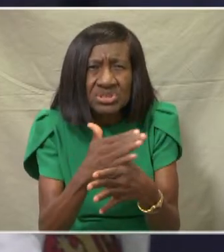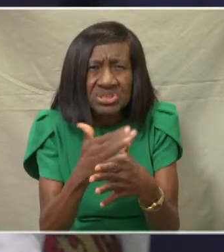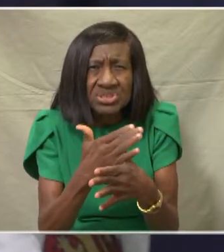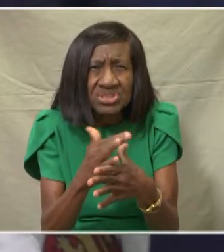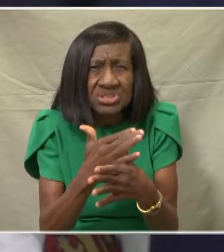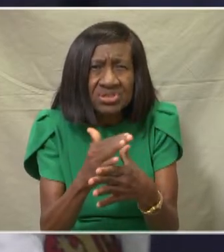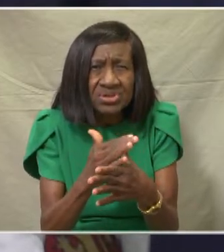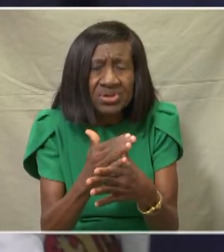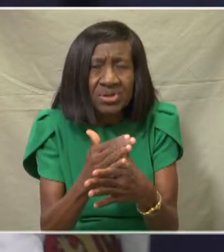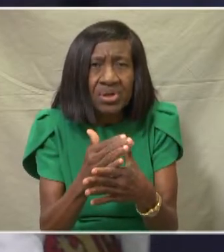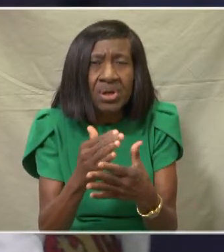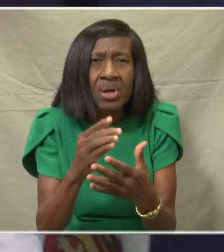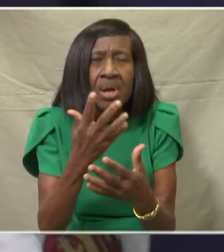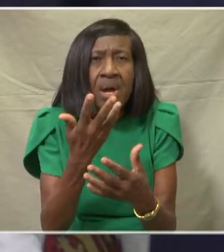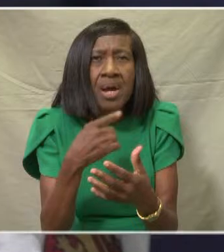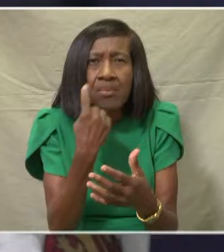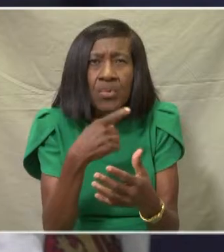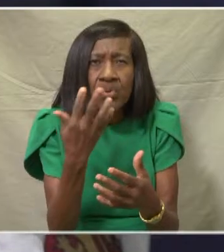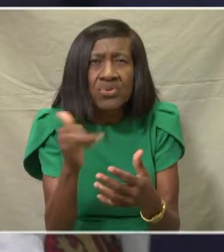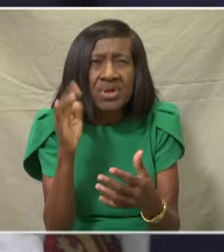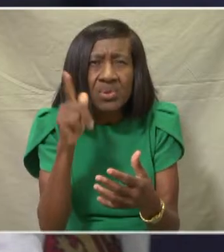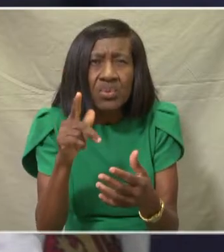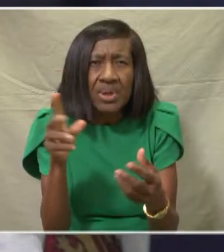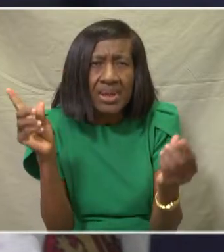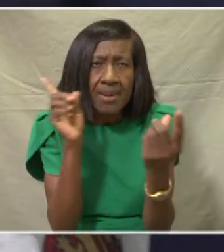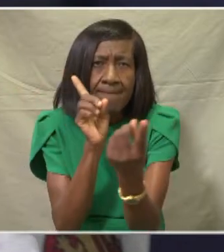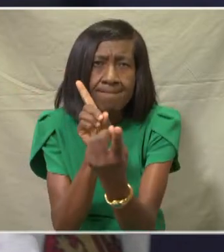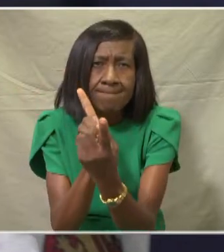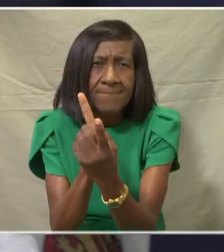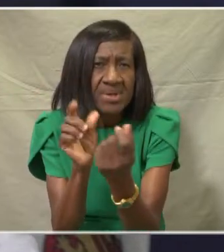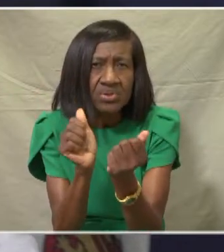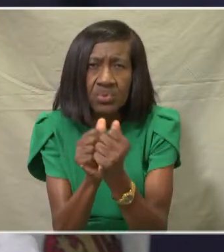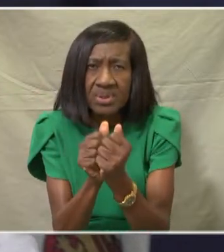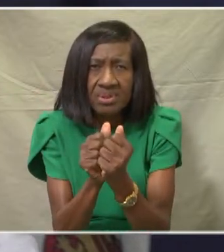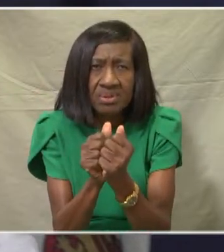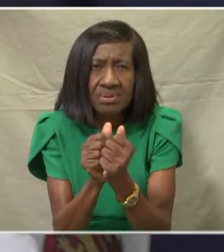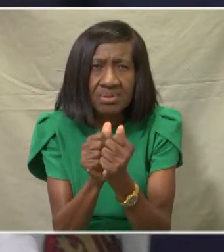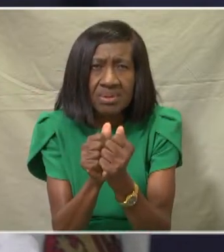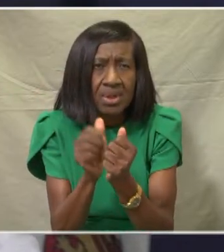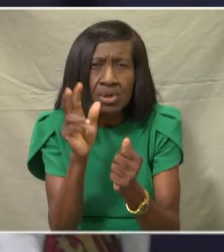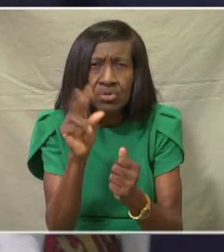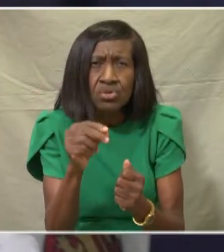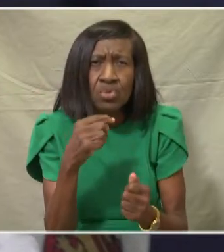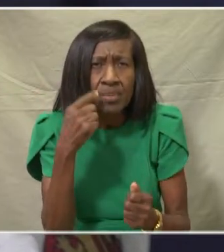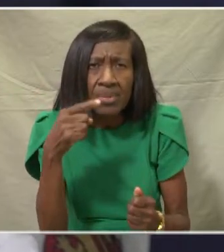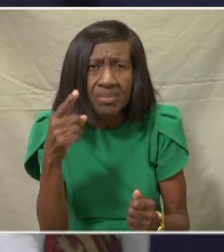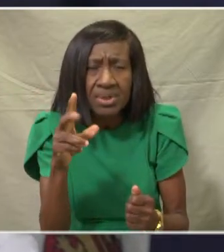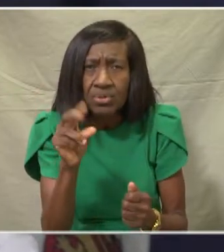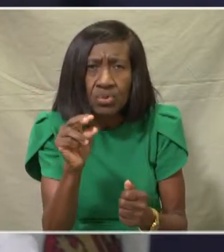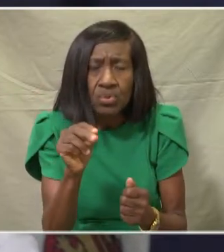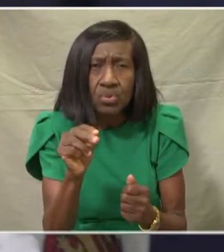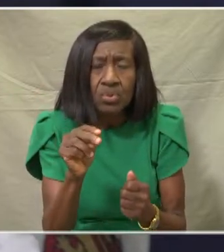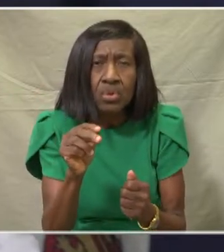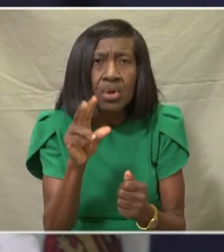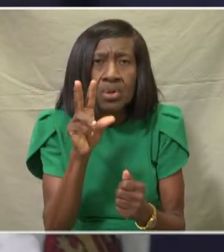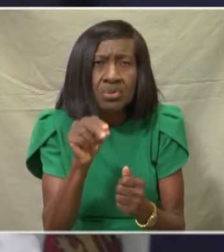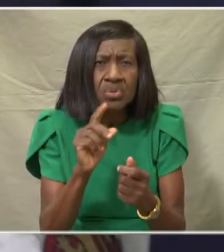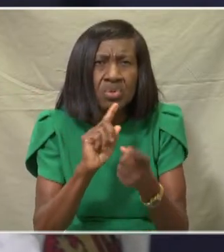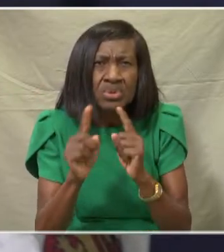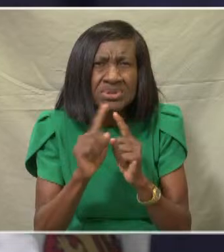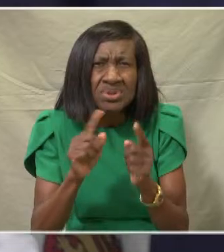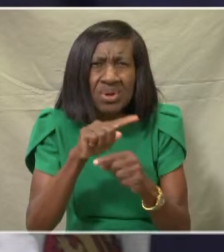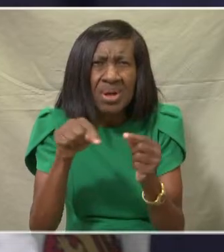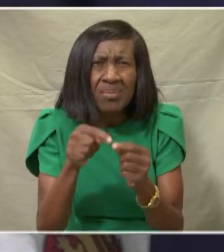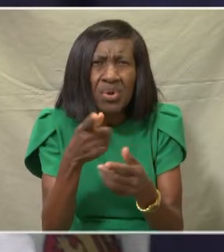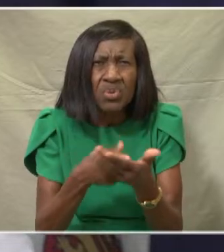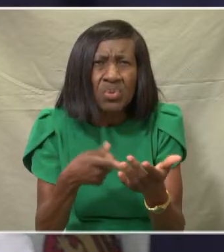anybody. We don't make public who we are meeting and what they tell us. what we discussed in those meetings. Then